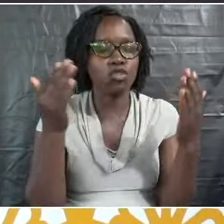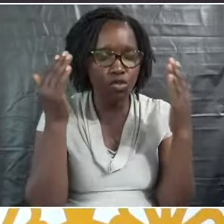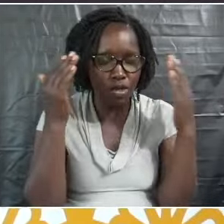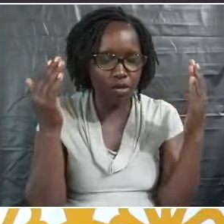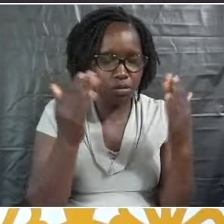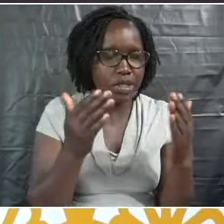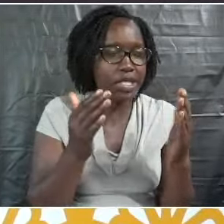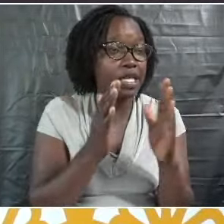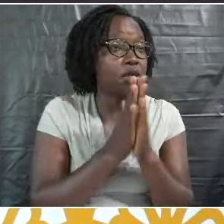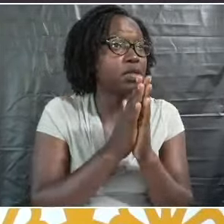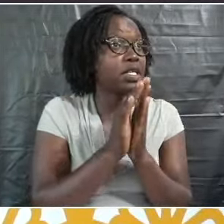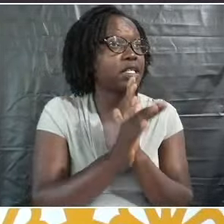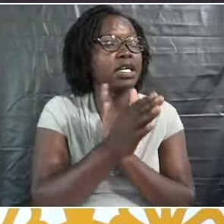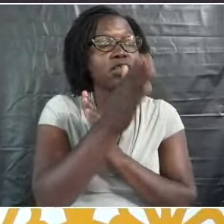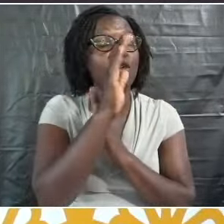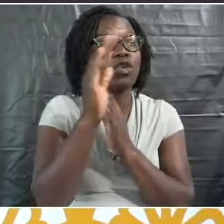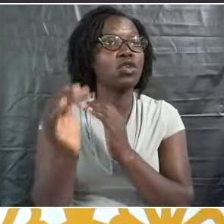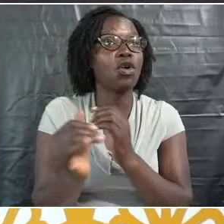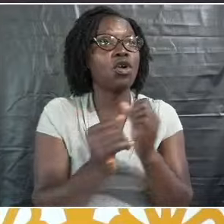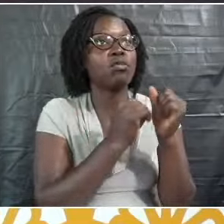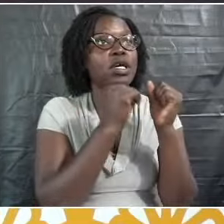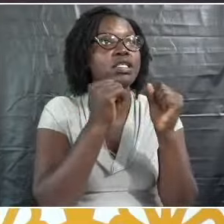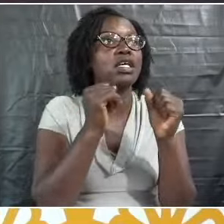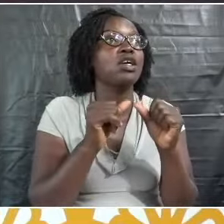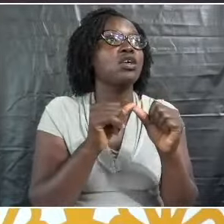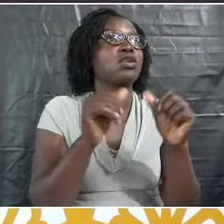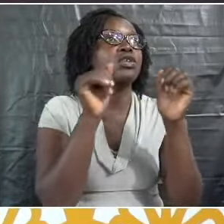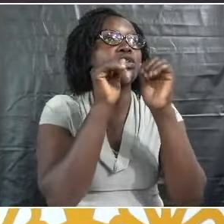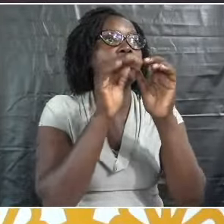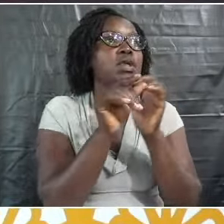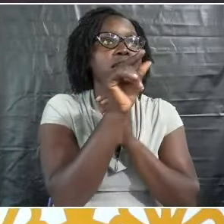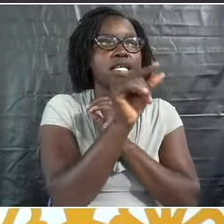I pray that God Almighty will continue to bless you.